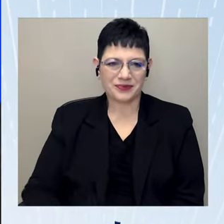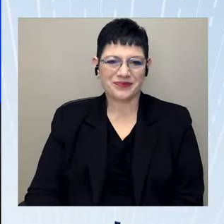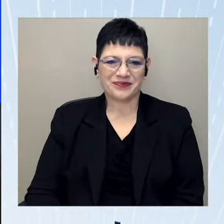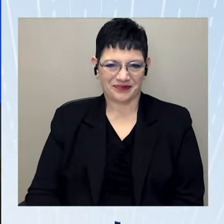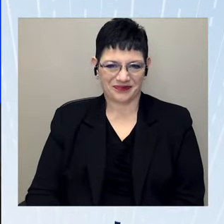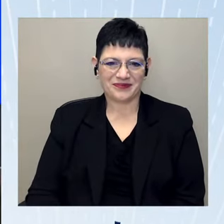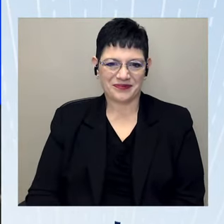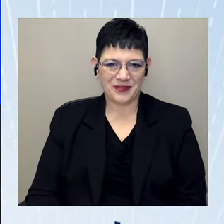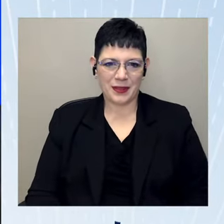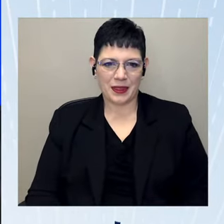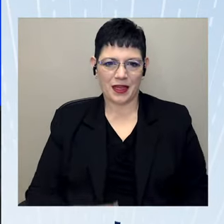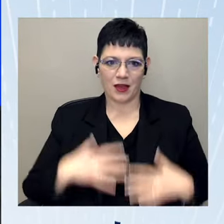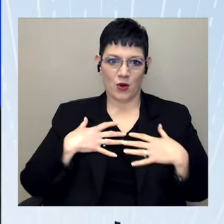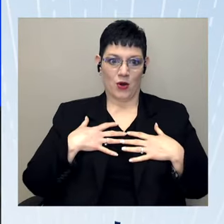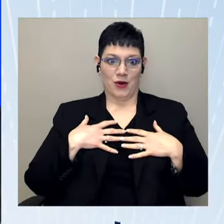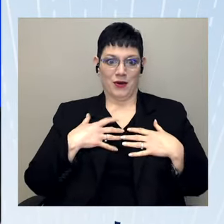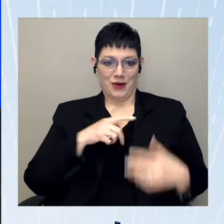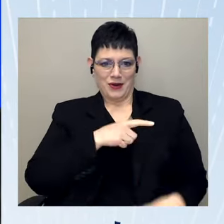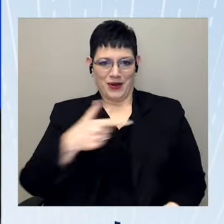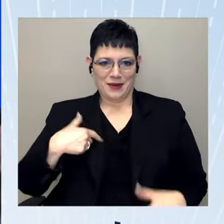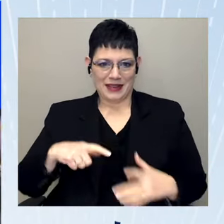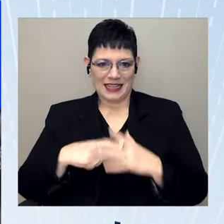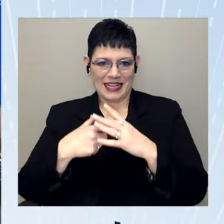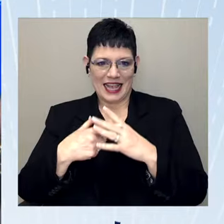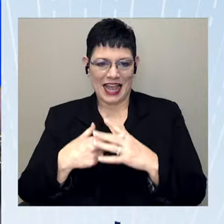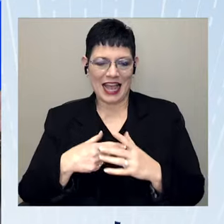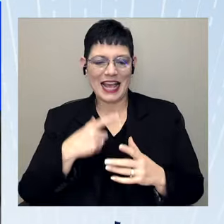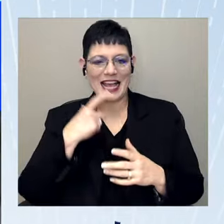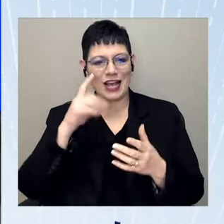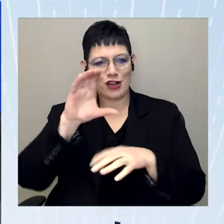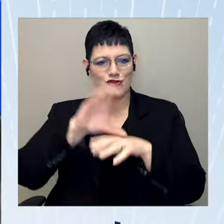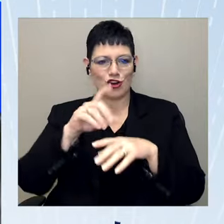Well, I'm going to start off by saying, let the church say amen.